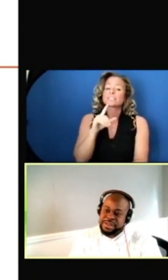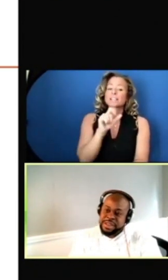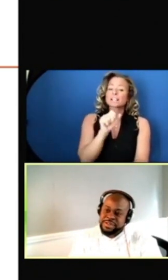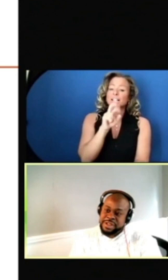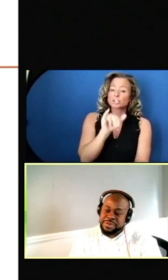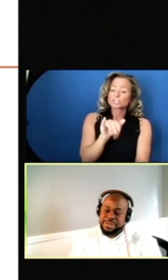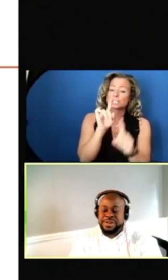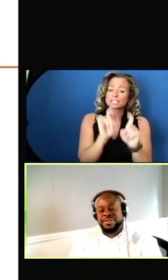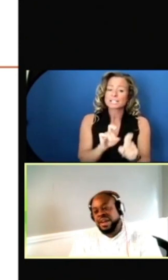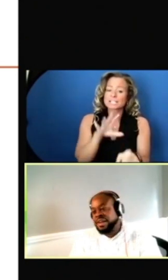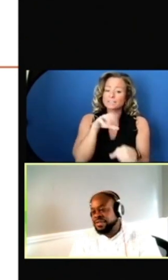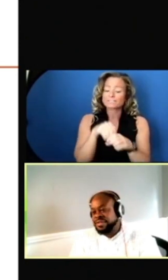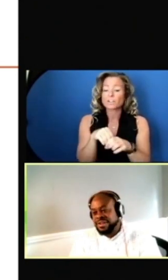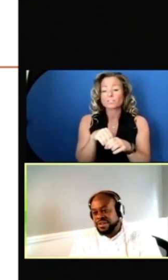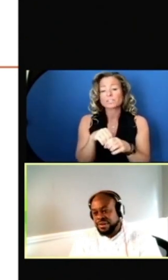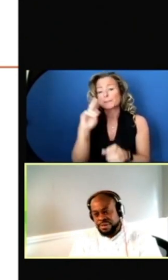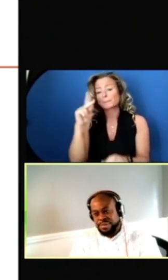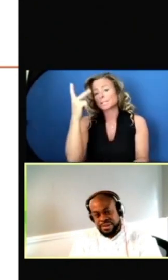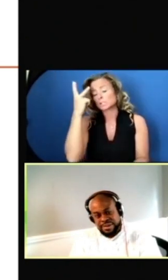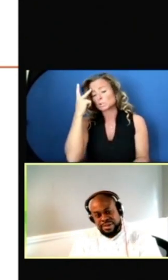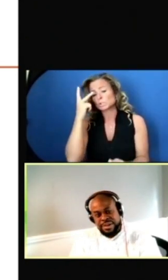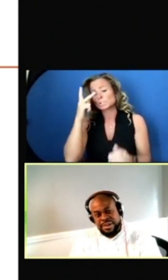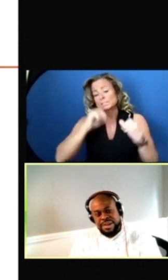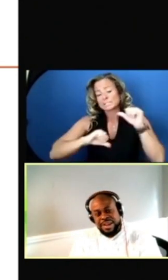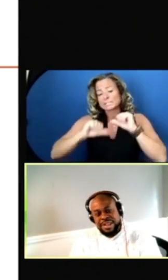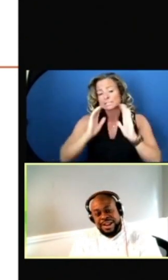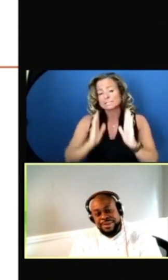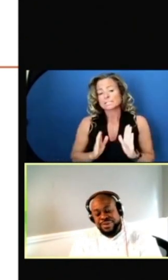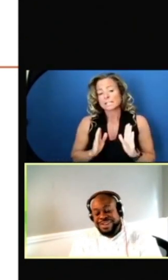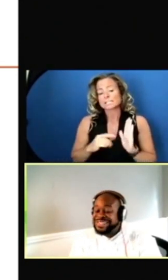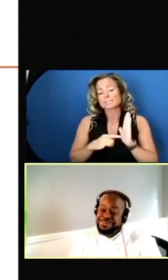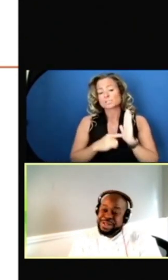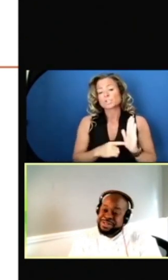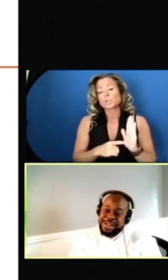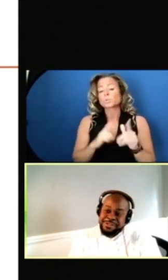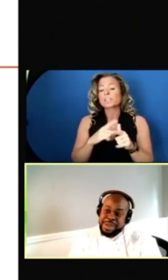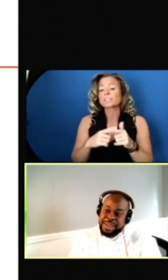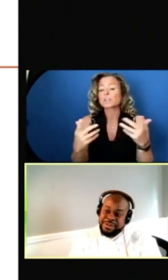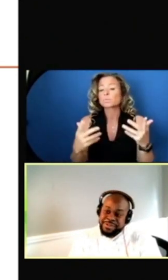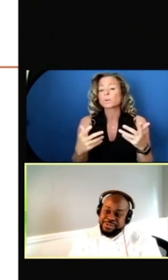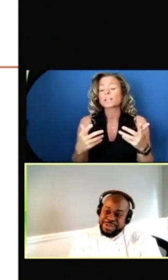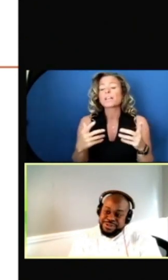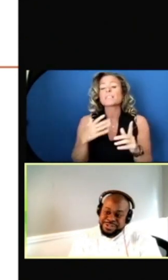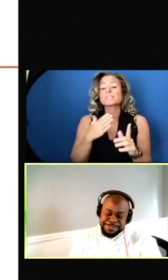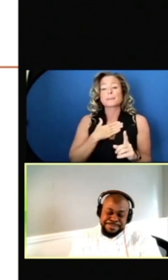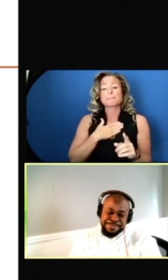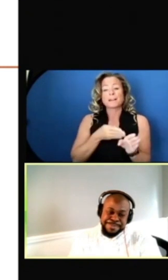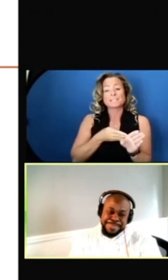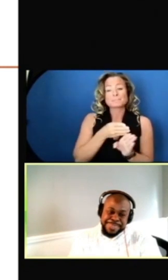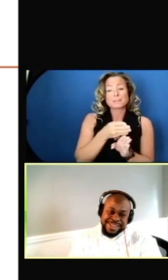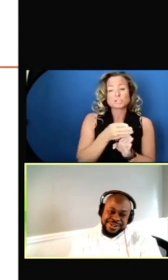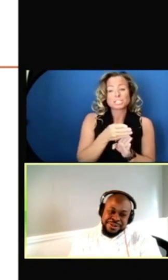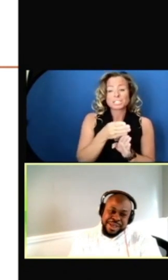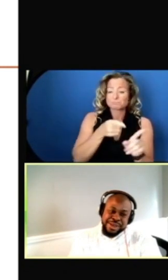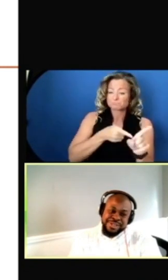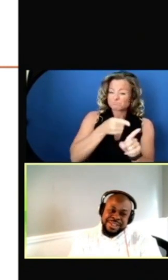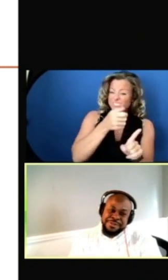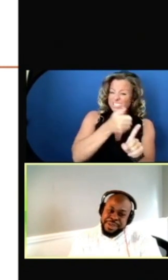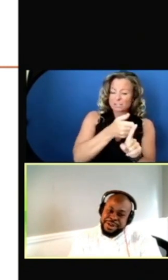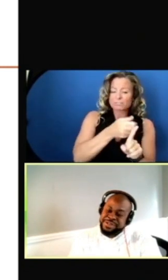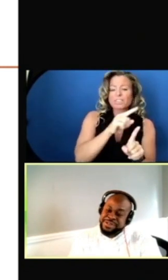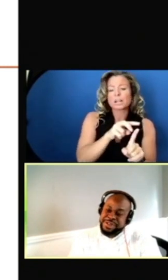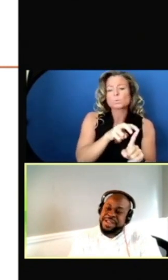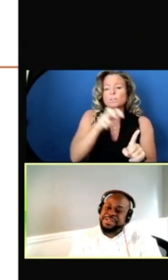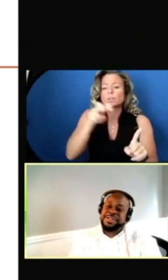political context that political scientists tend to know them in. And then I'm going to step outside of my area of specialty and talk about